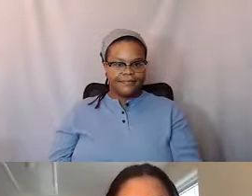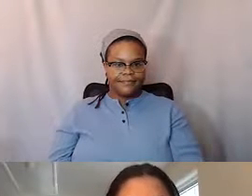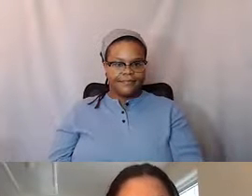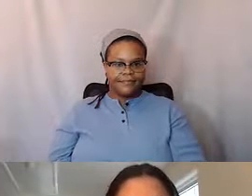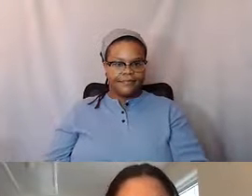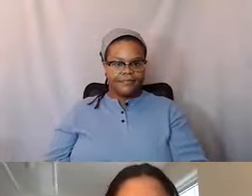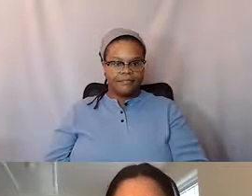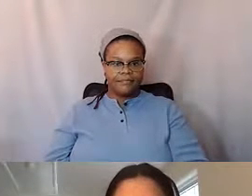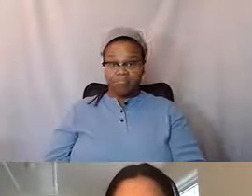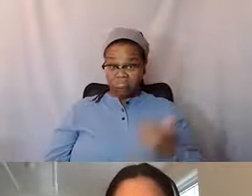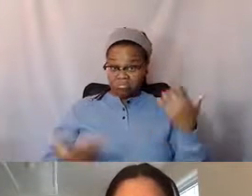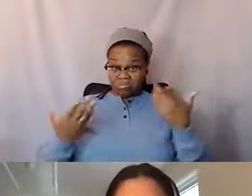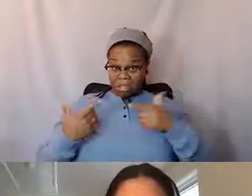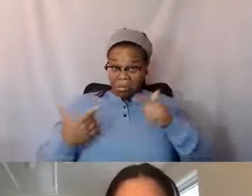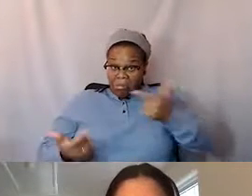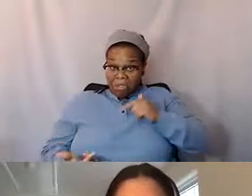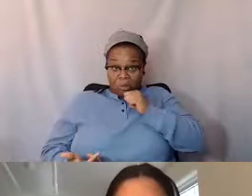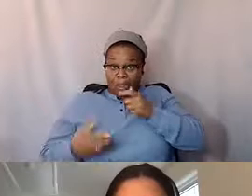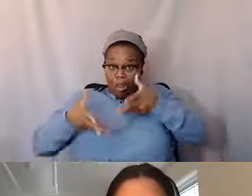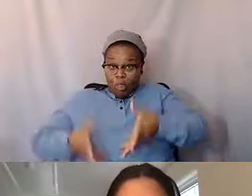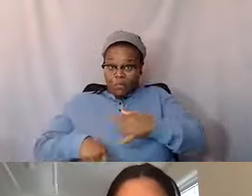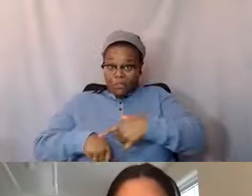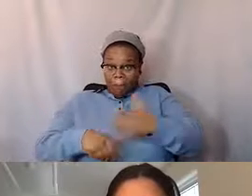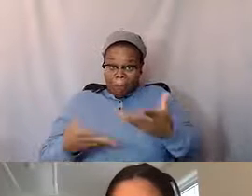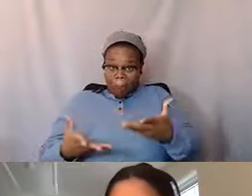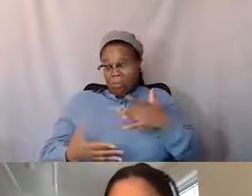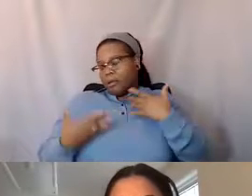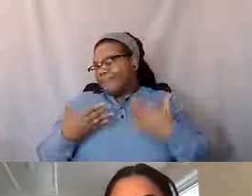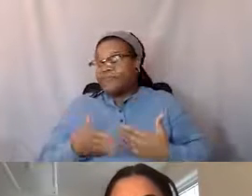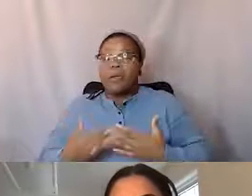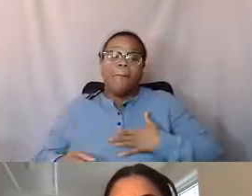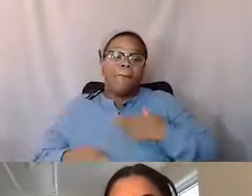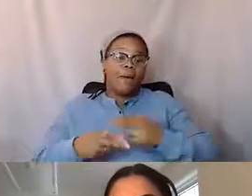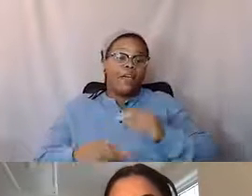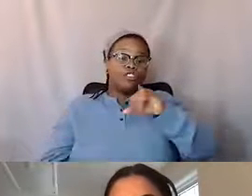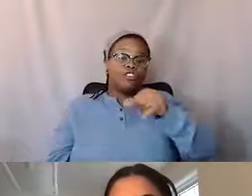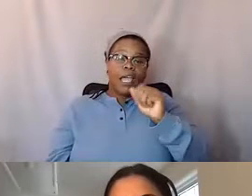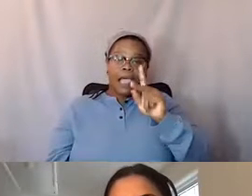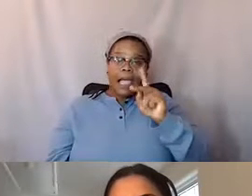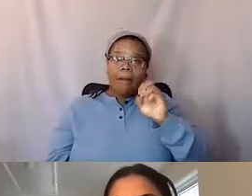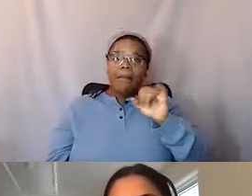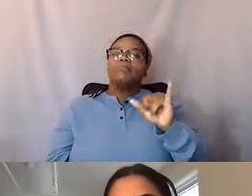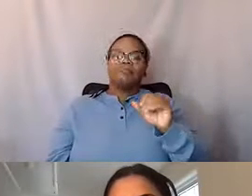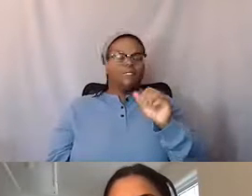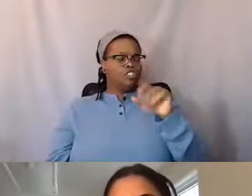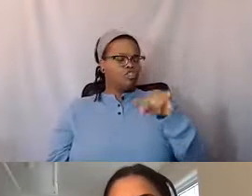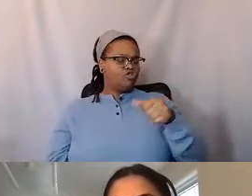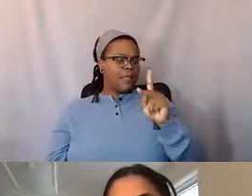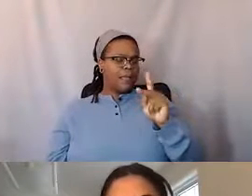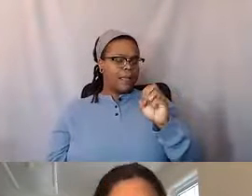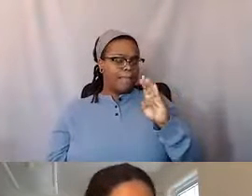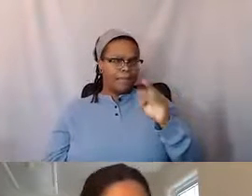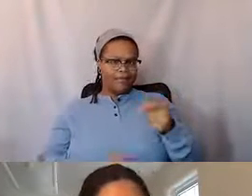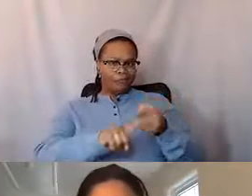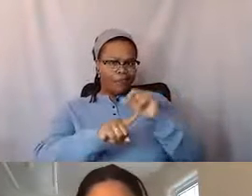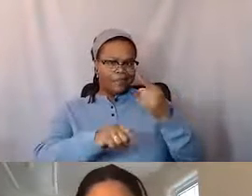All right, should I go next so we don't lose time? All right, so my name is Jakub, also from Croatia, from the other campus in Croatia, and that is